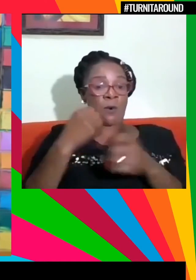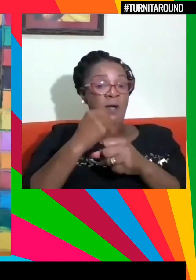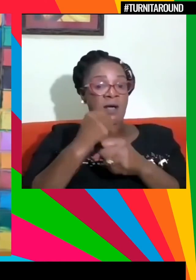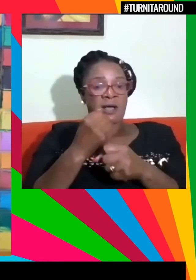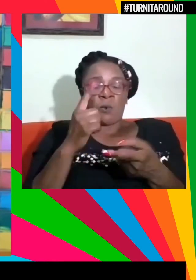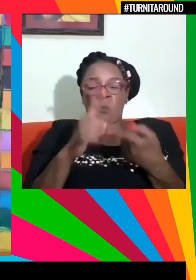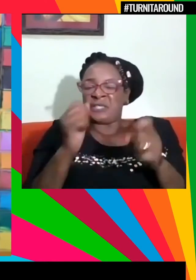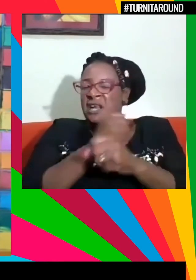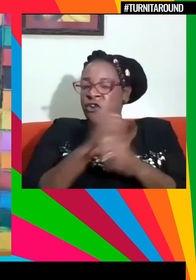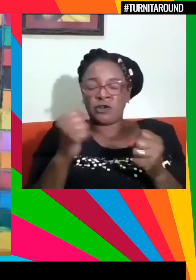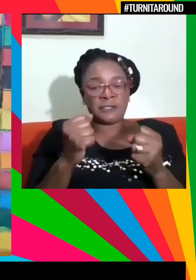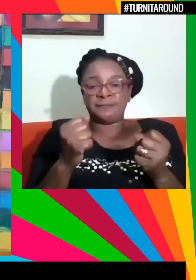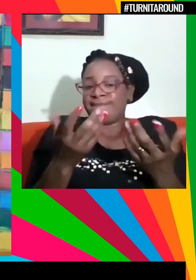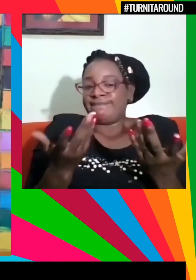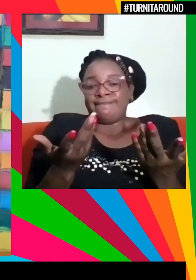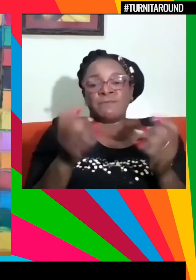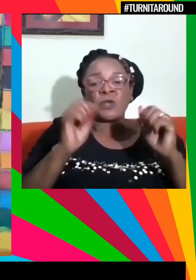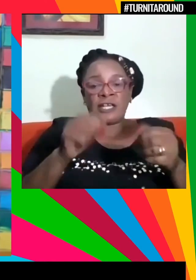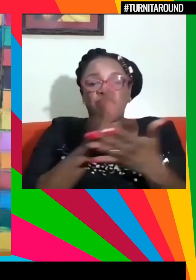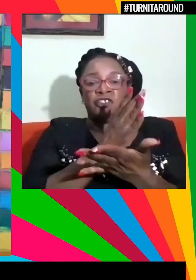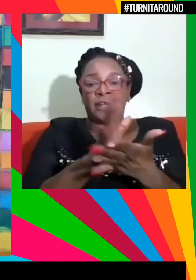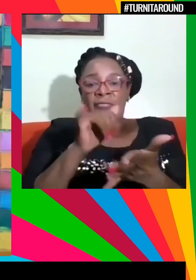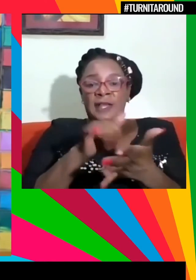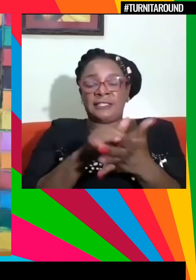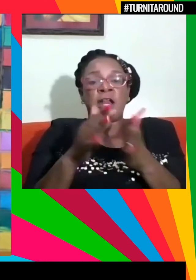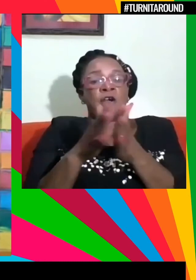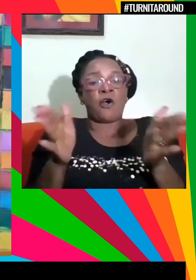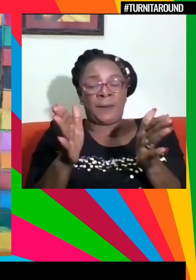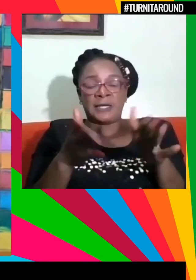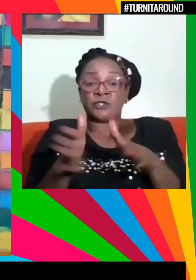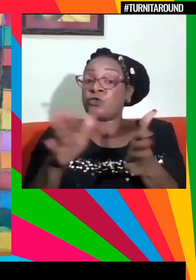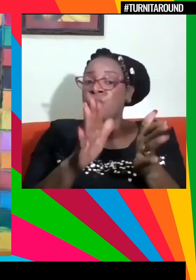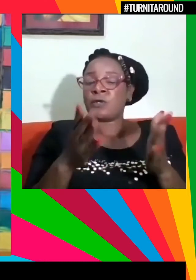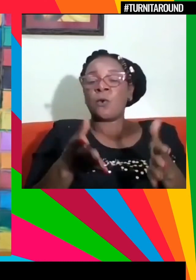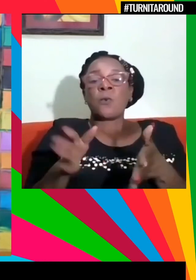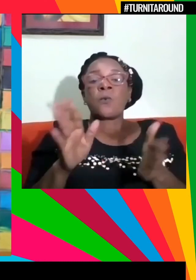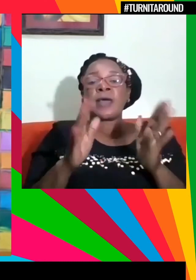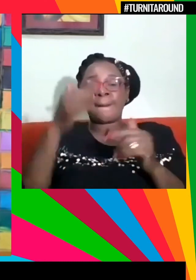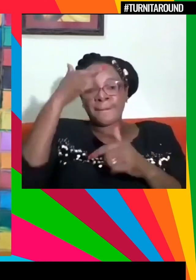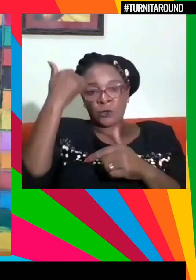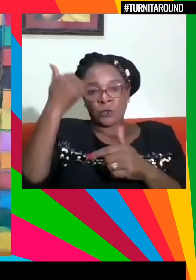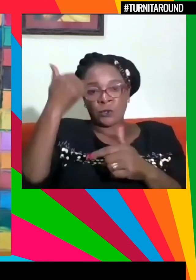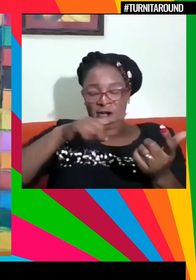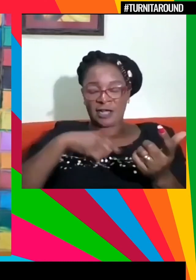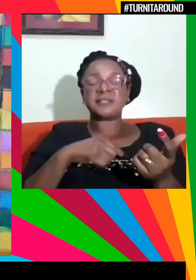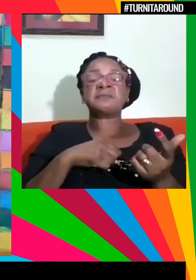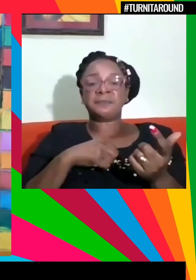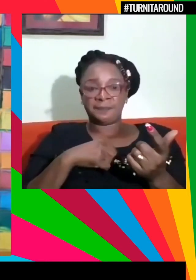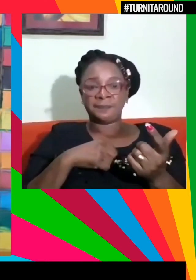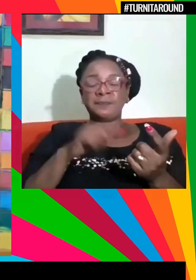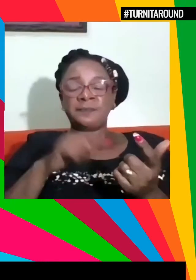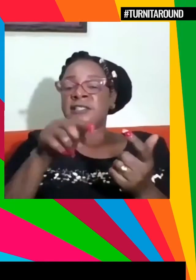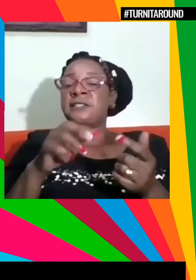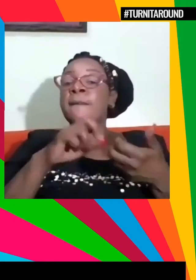doesn't, we're definitely going to be sharing that kind of in an open source way. Because for us, right, you know, this problem